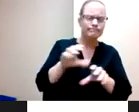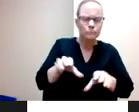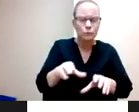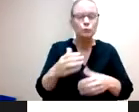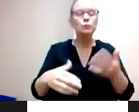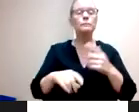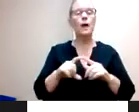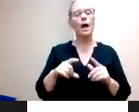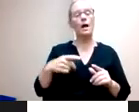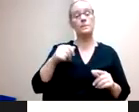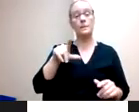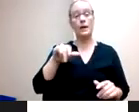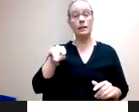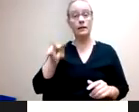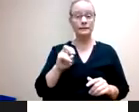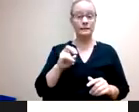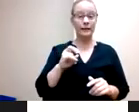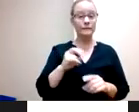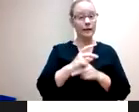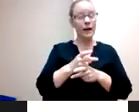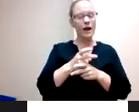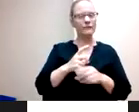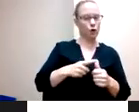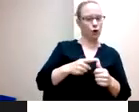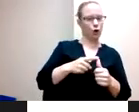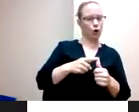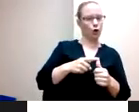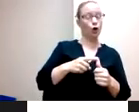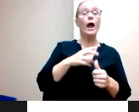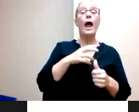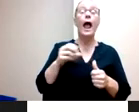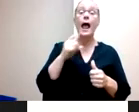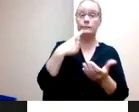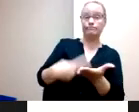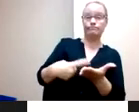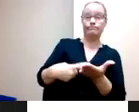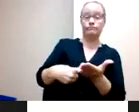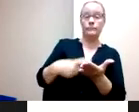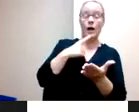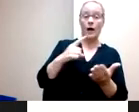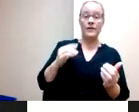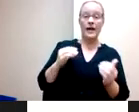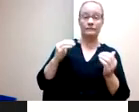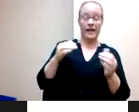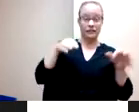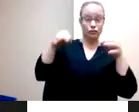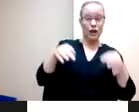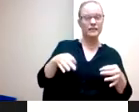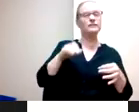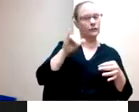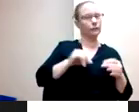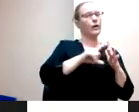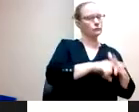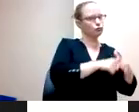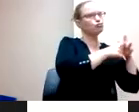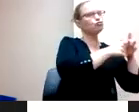of advanced directives come much earlier than at end of life, as that diagram of your lifespan showed